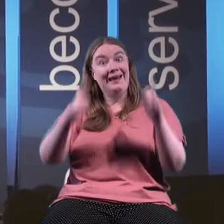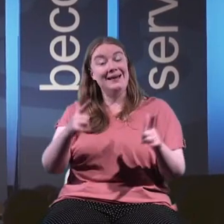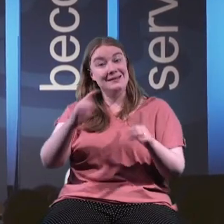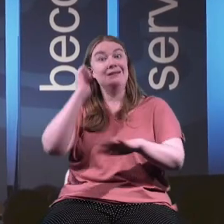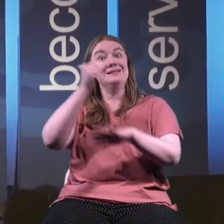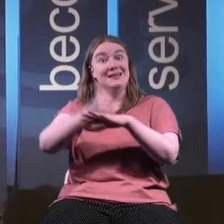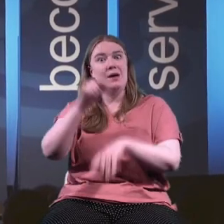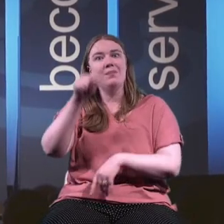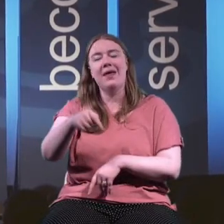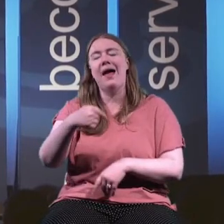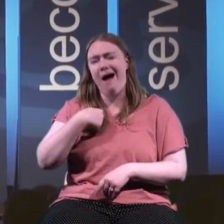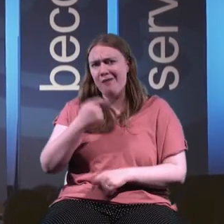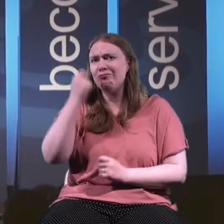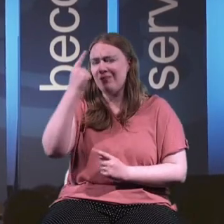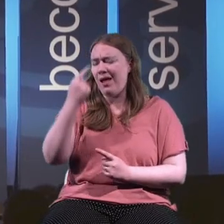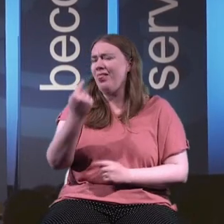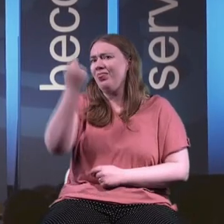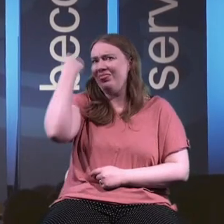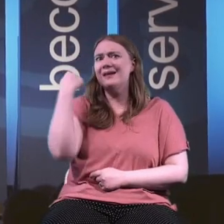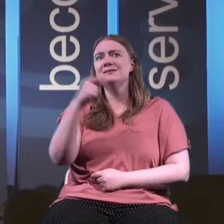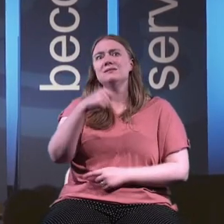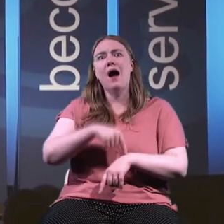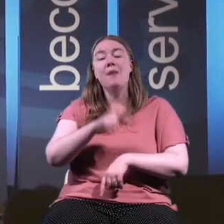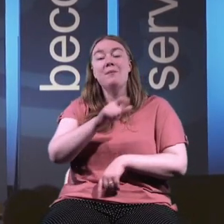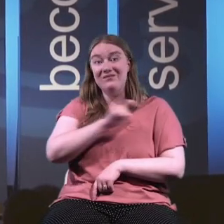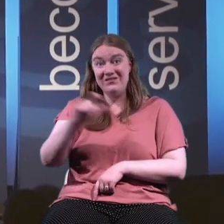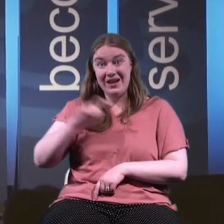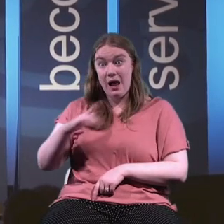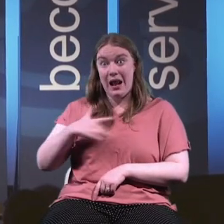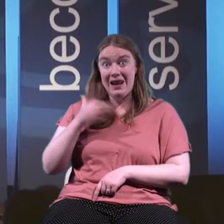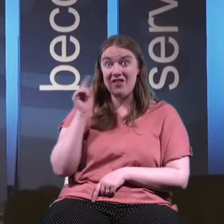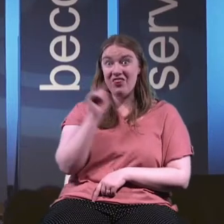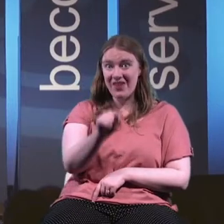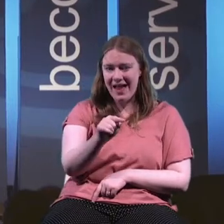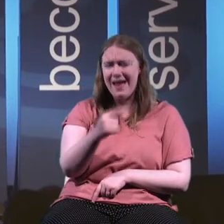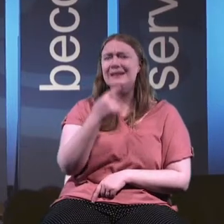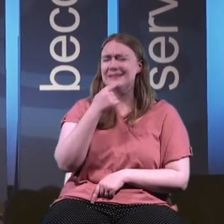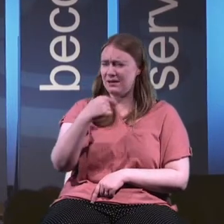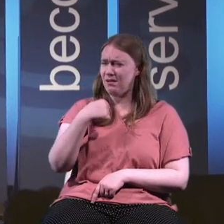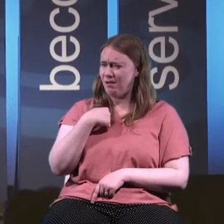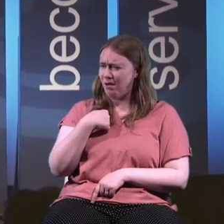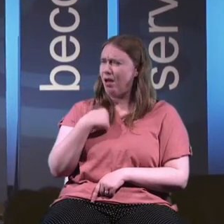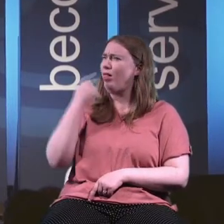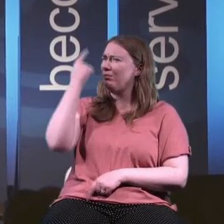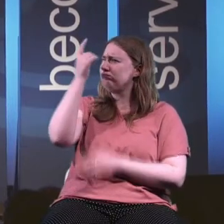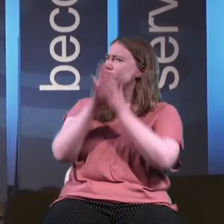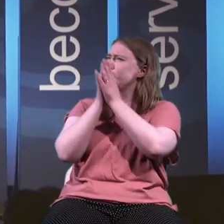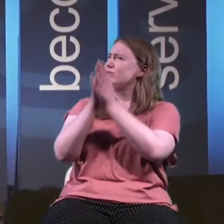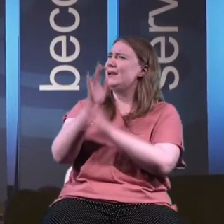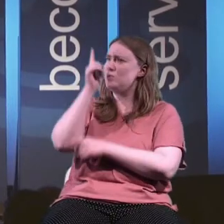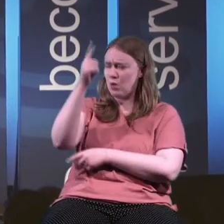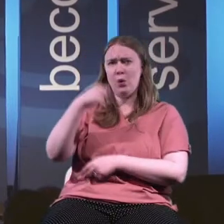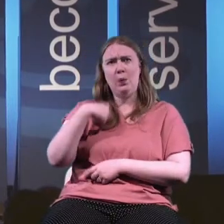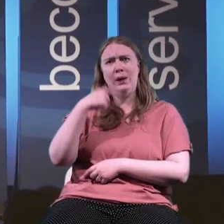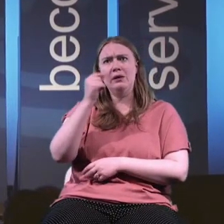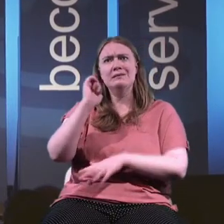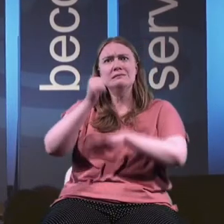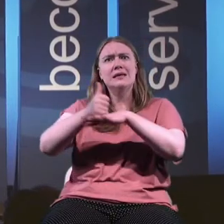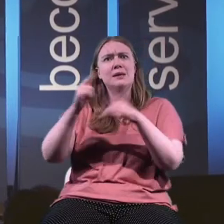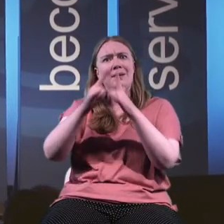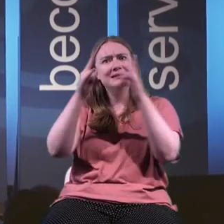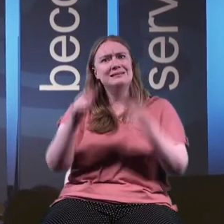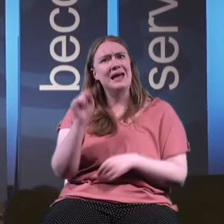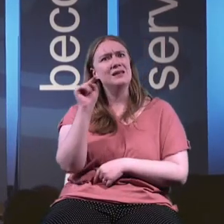was looking out of his window. He looked at the lawn, he thought, we could put a tent on there and we could do some Bible teaching. Why